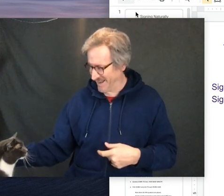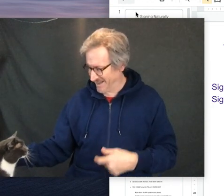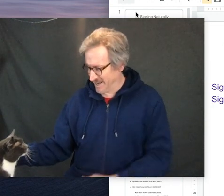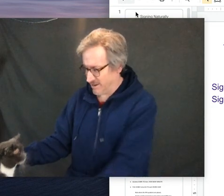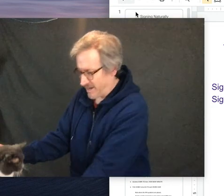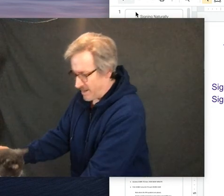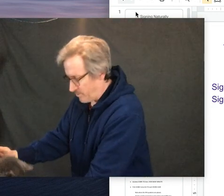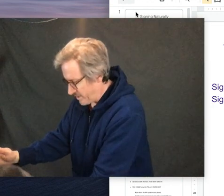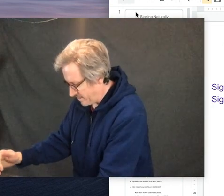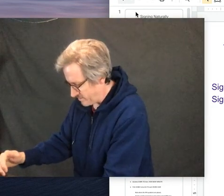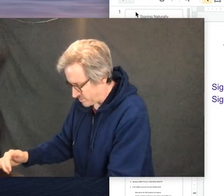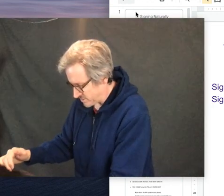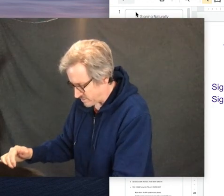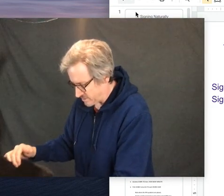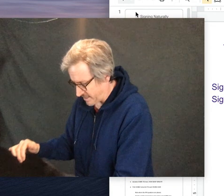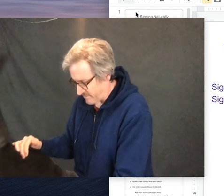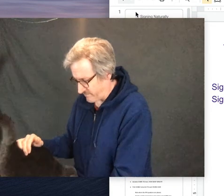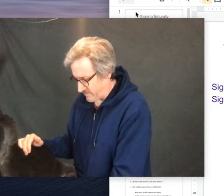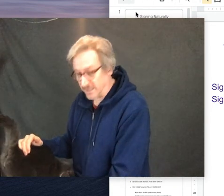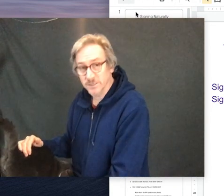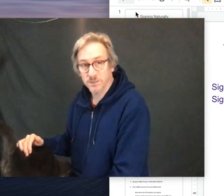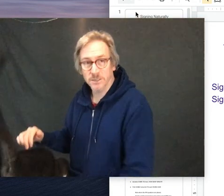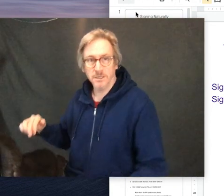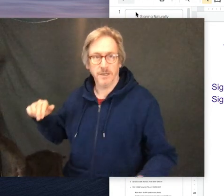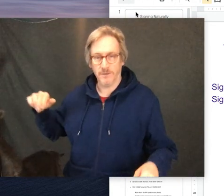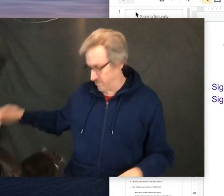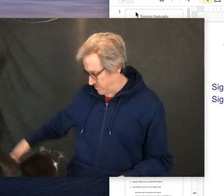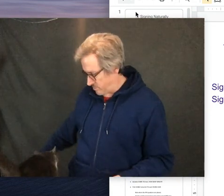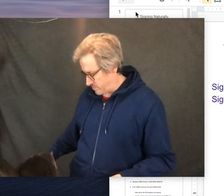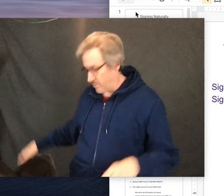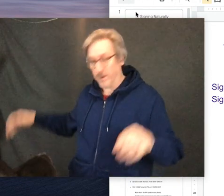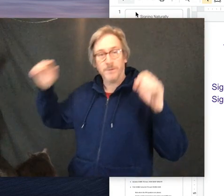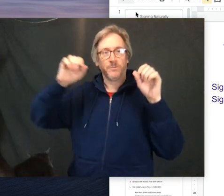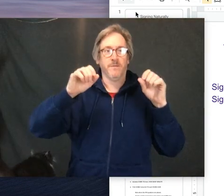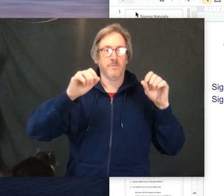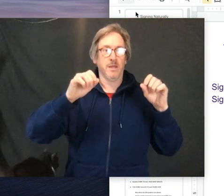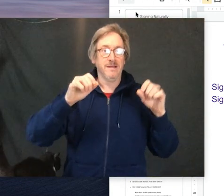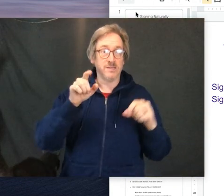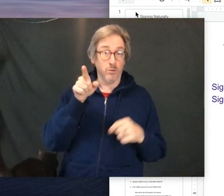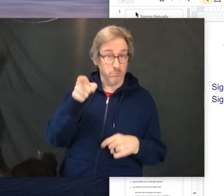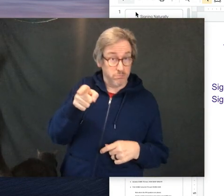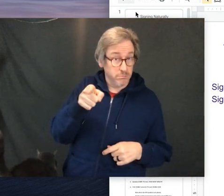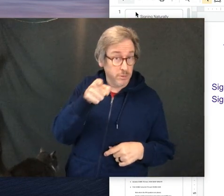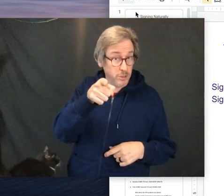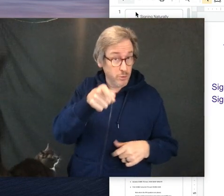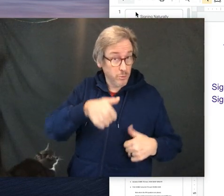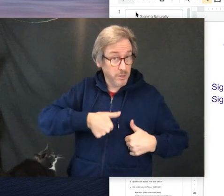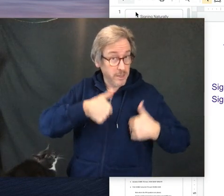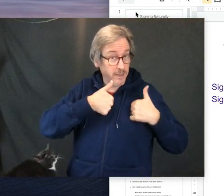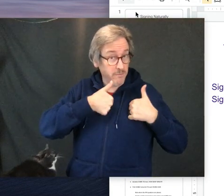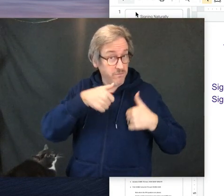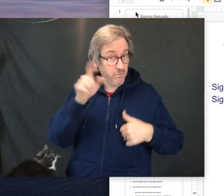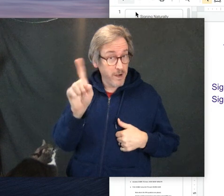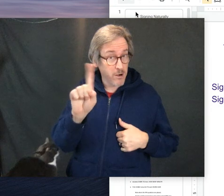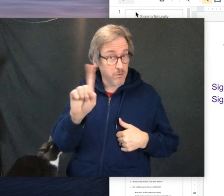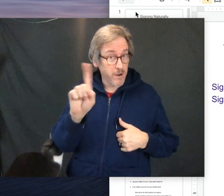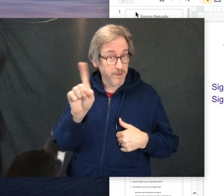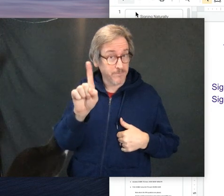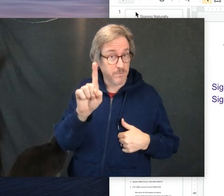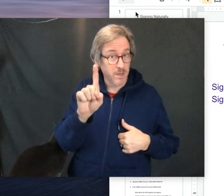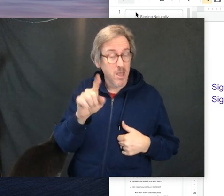Hi. All right, I'll pull you in just tight for this, and then don't go in. Okay. So you live